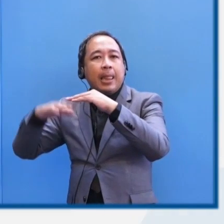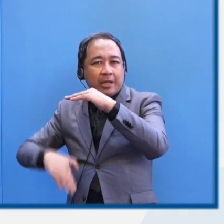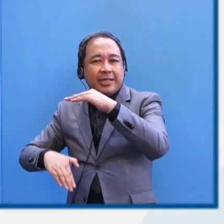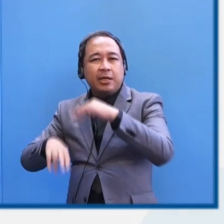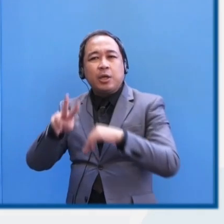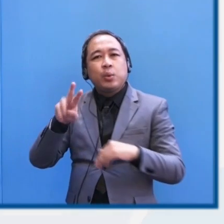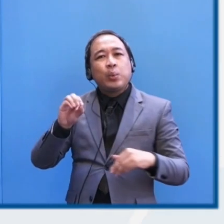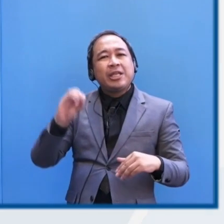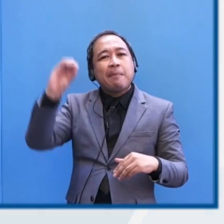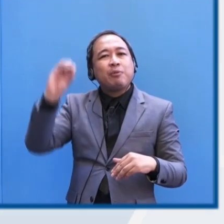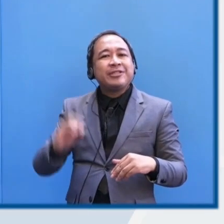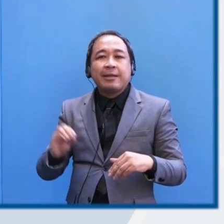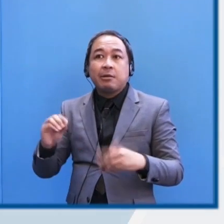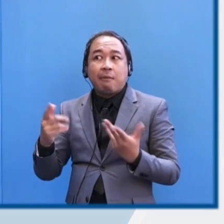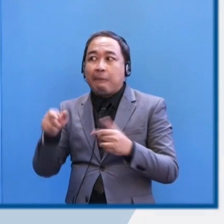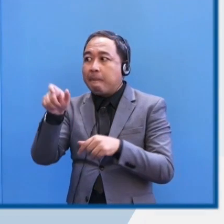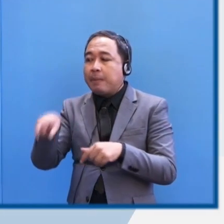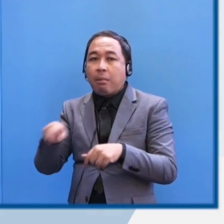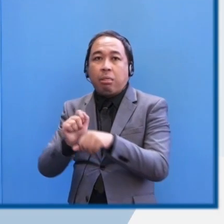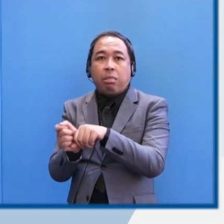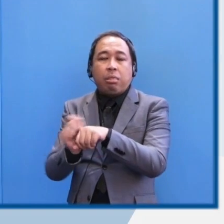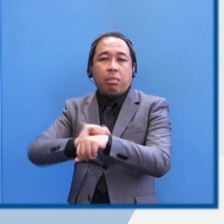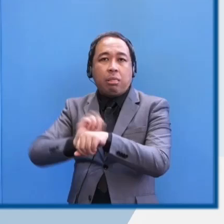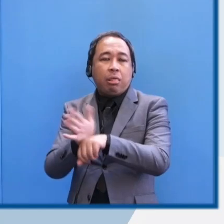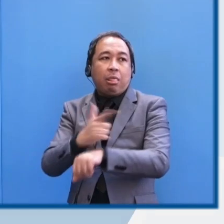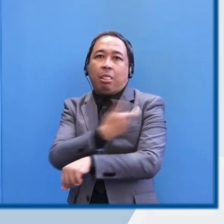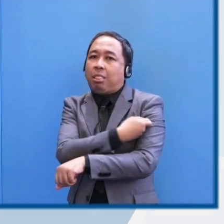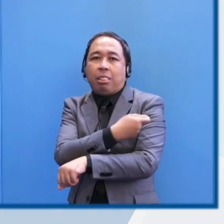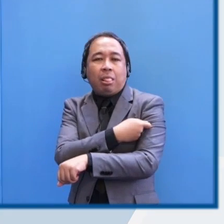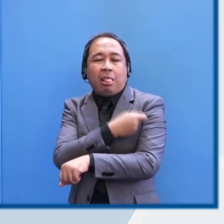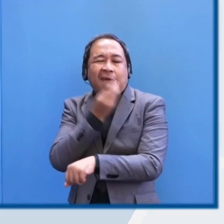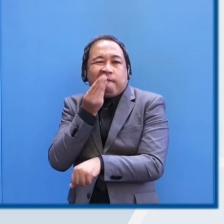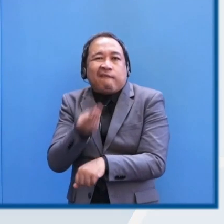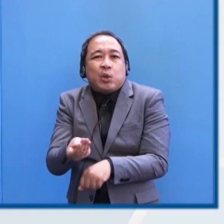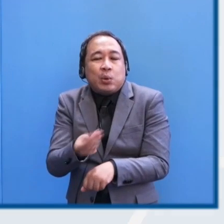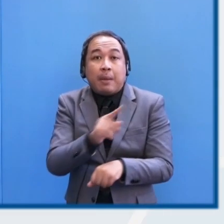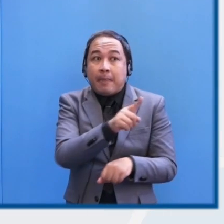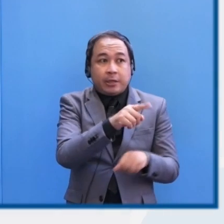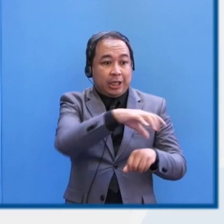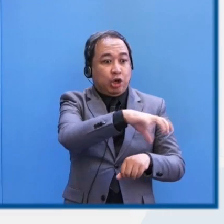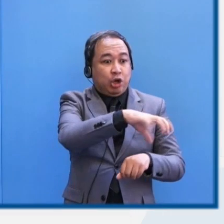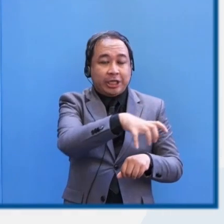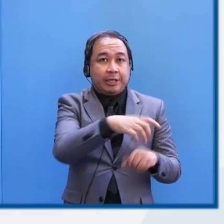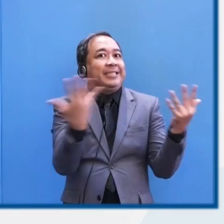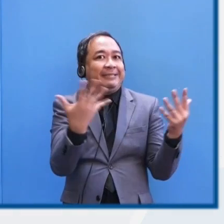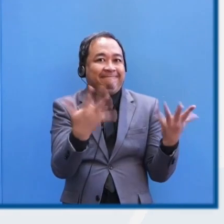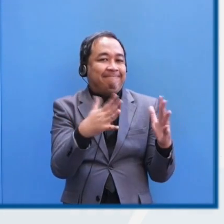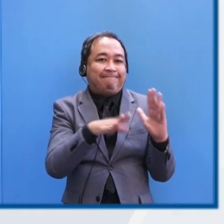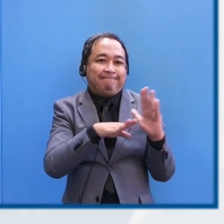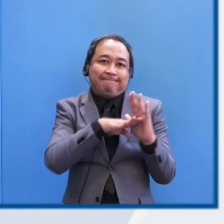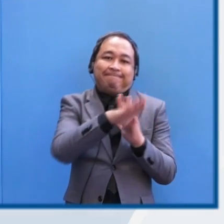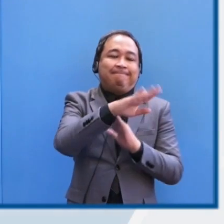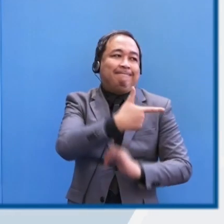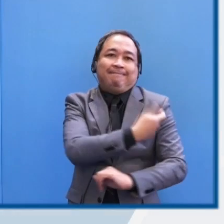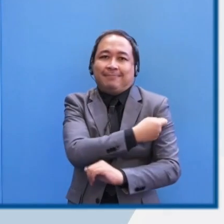vaccinated to countries with very, very high vaccination rates. And I think if we can figure out what happened, we would learn an